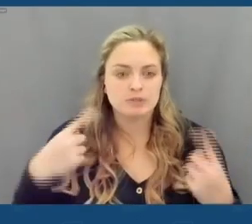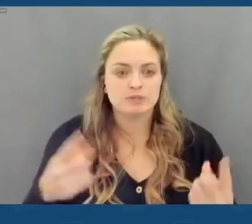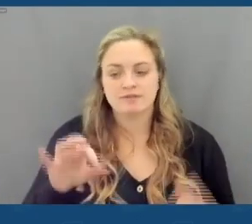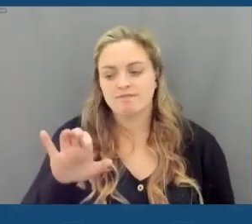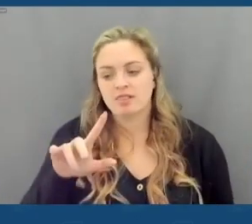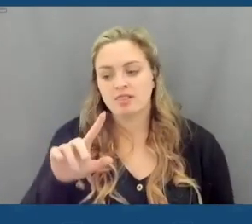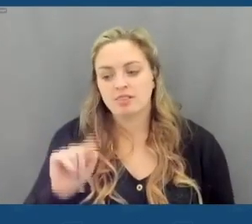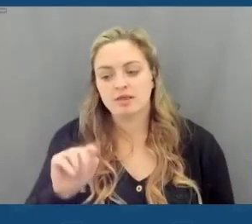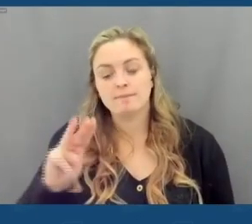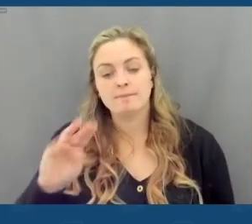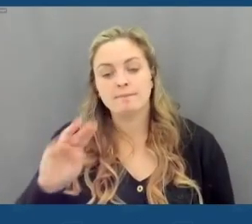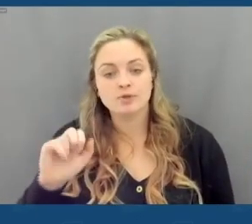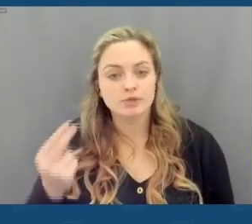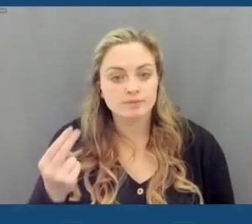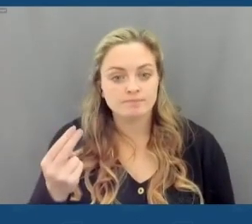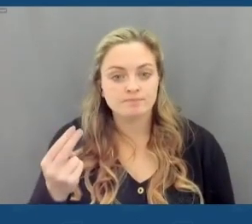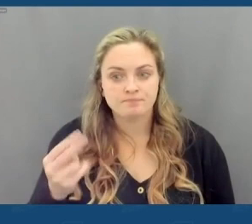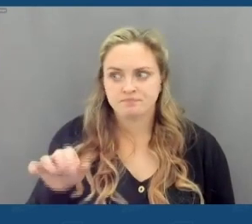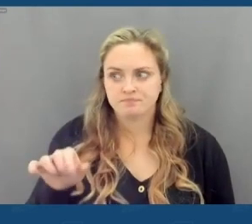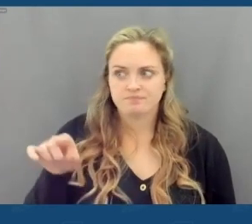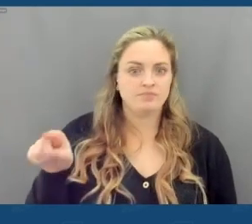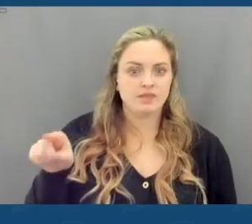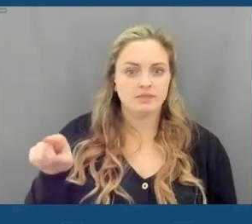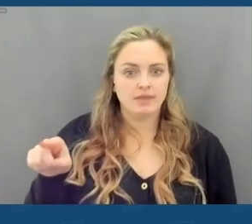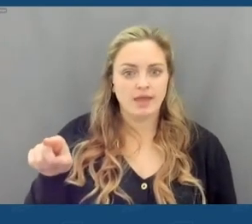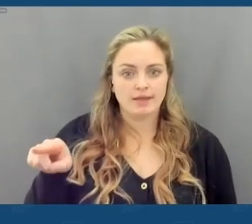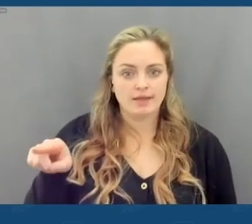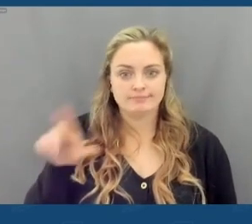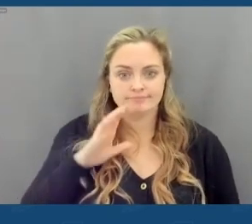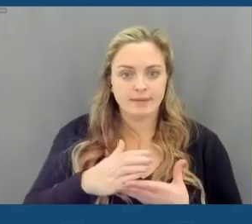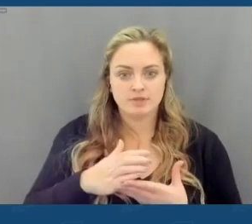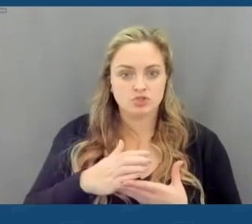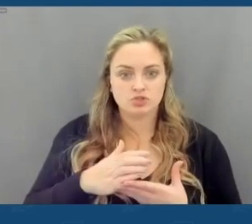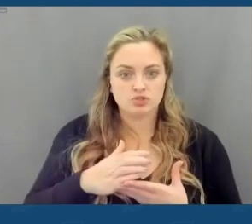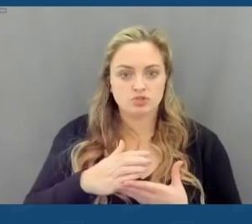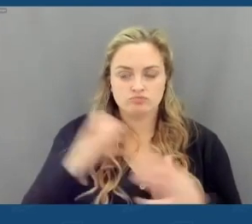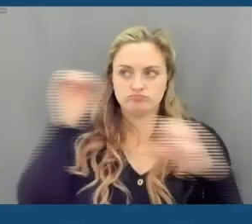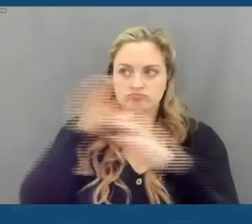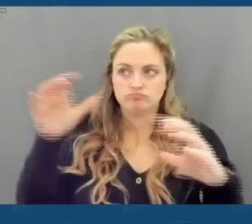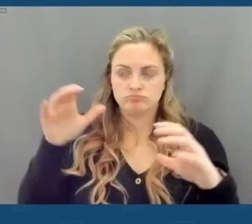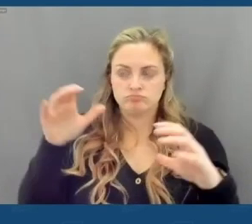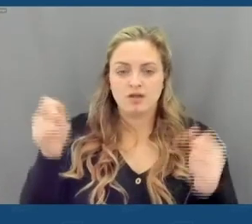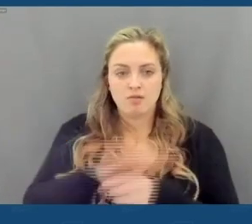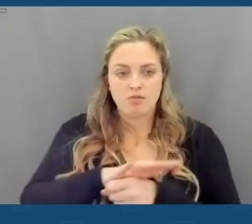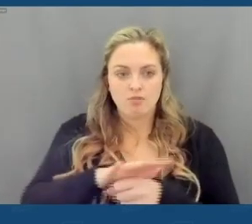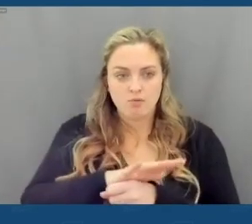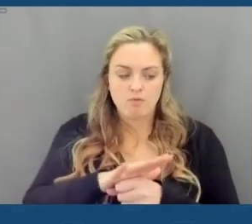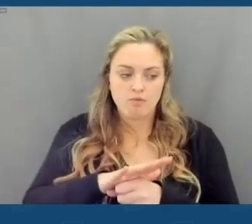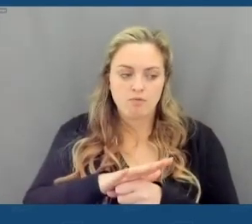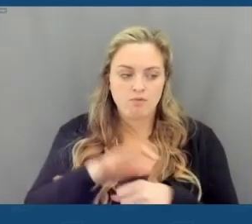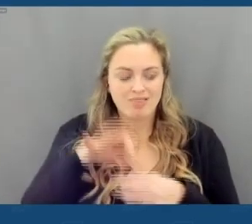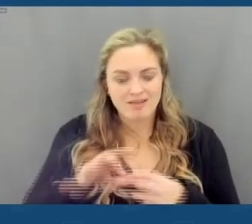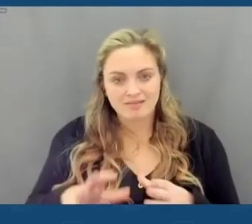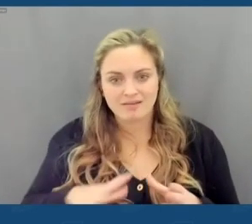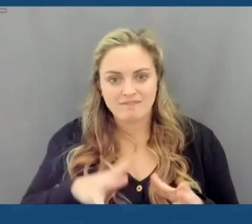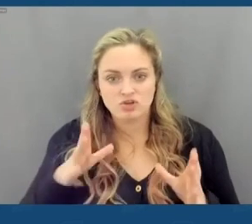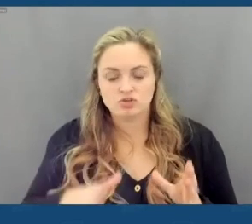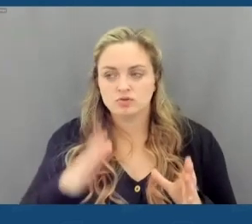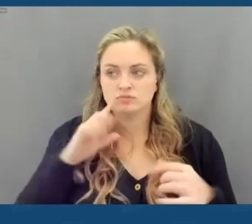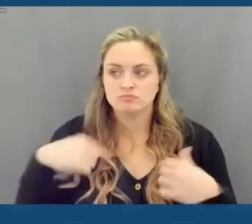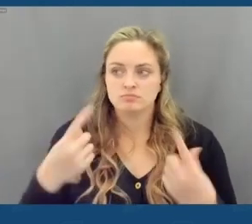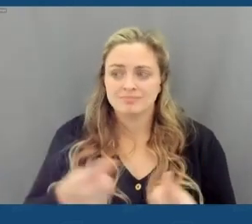I mean, that image is what keeps a lot of local elected officials up at night, you know, knowing to make sure that can never, ever